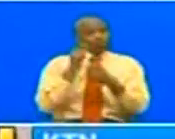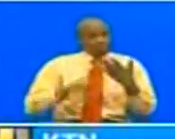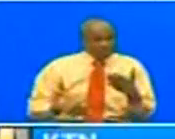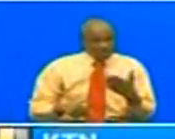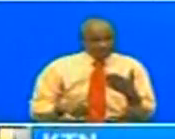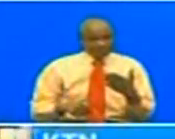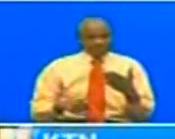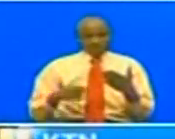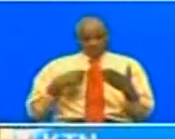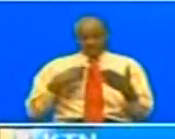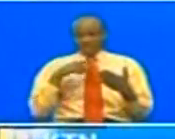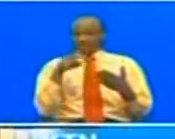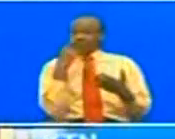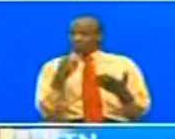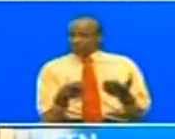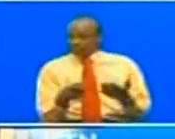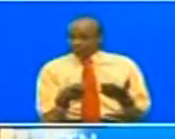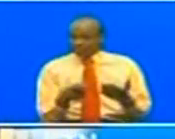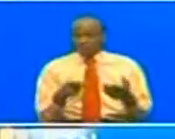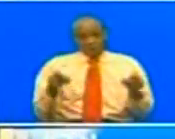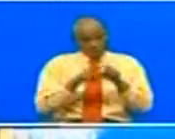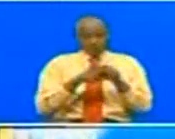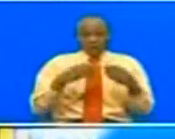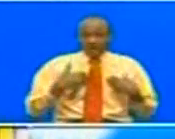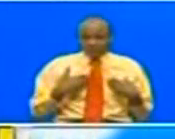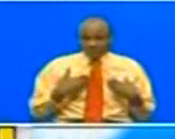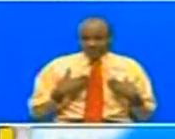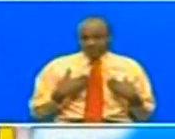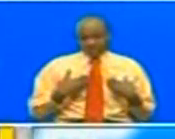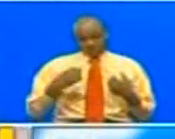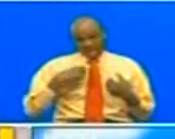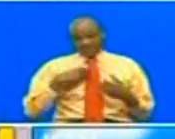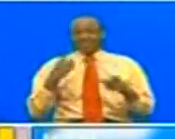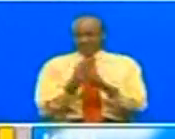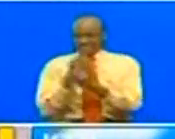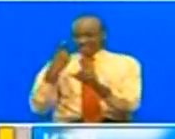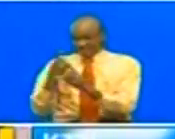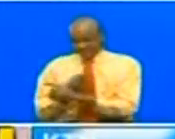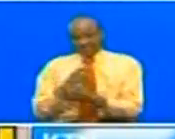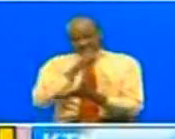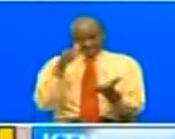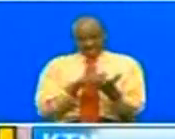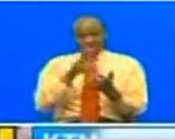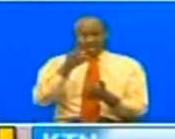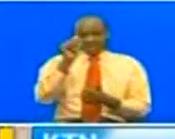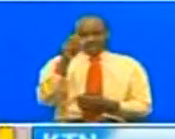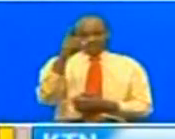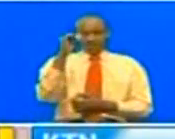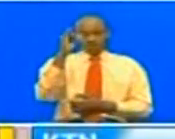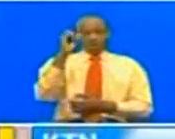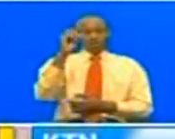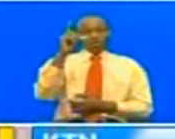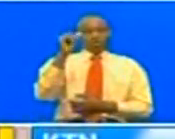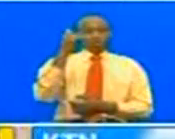and like Dr. Mulagudi mentioned, also now have radiology treatment centers. For this is a separate